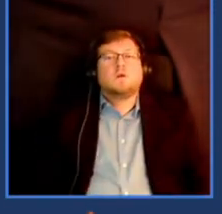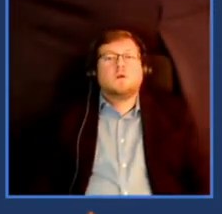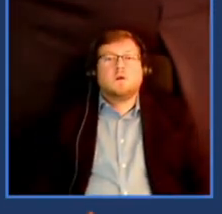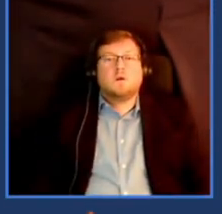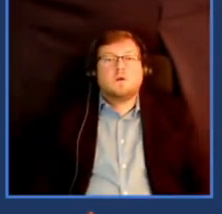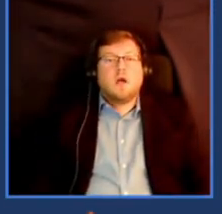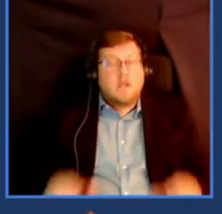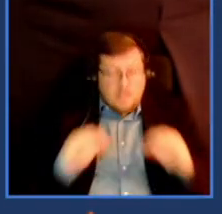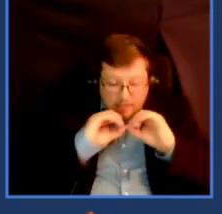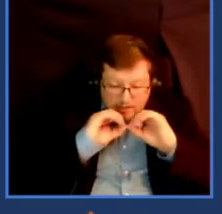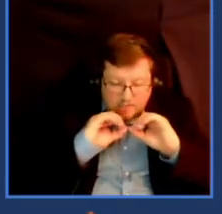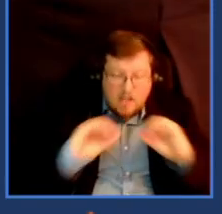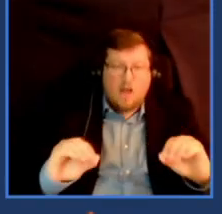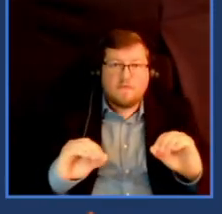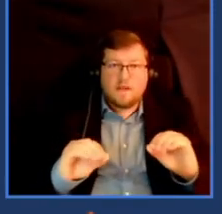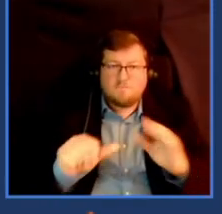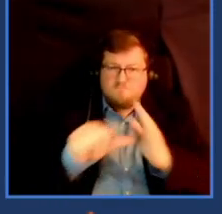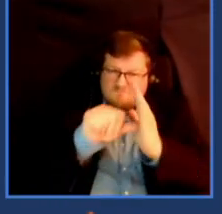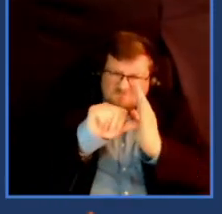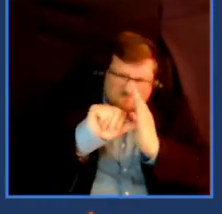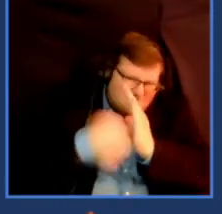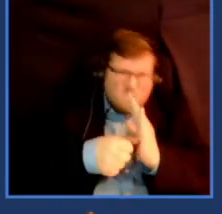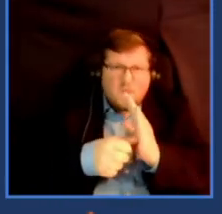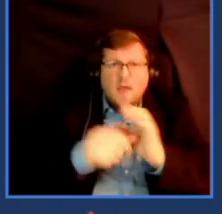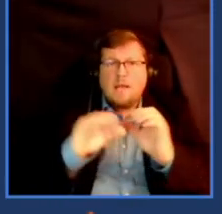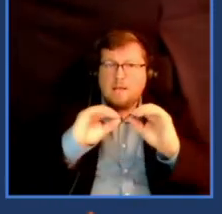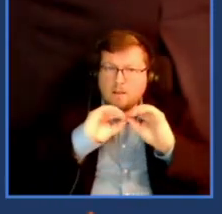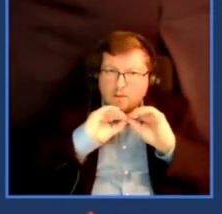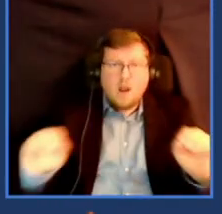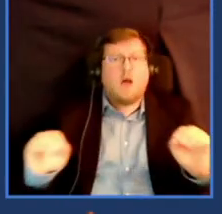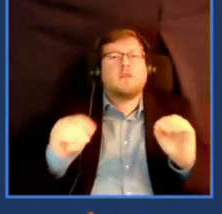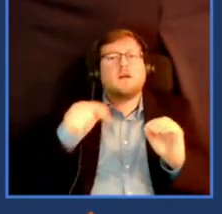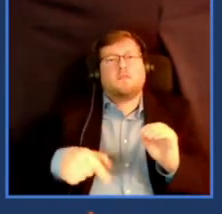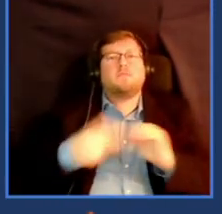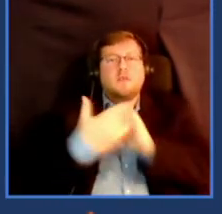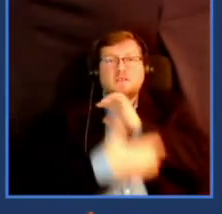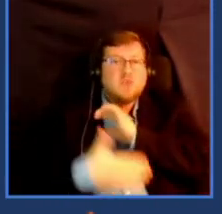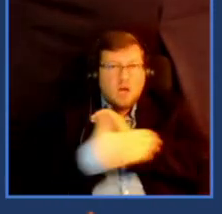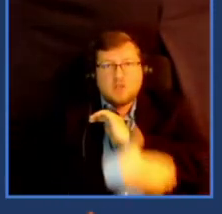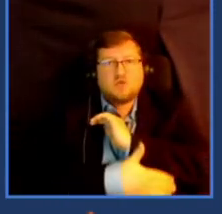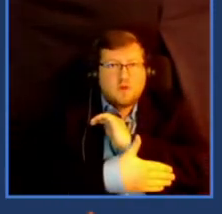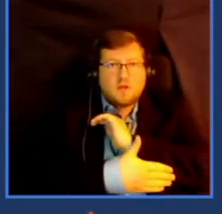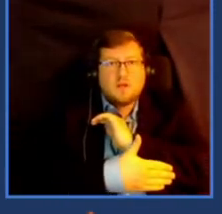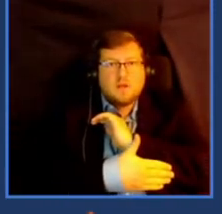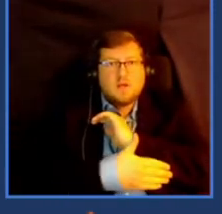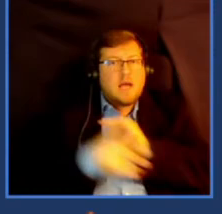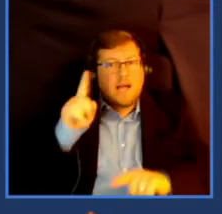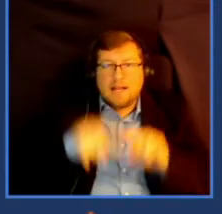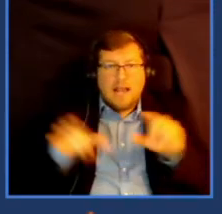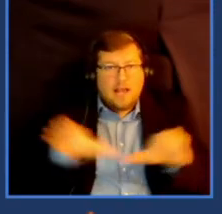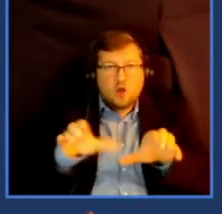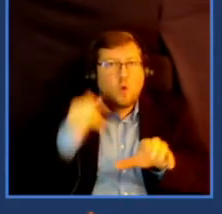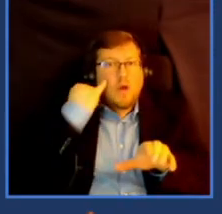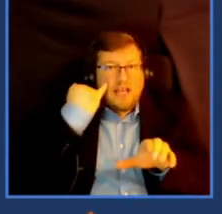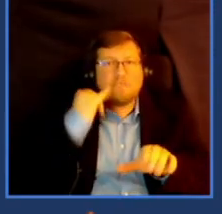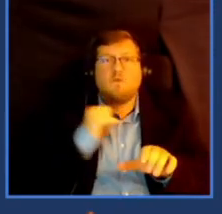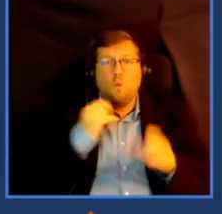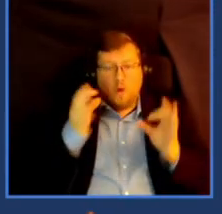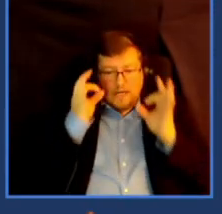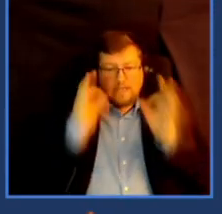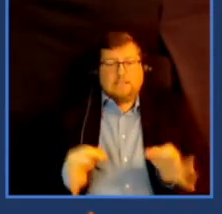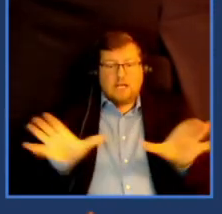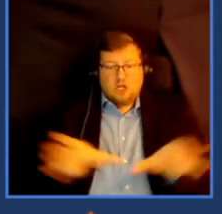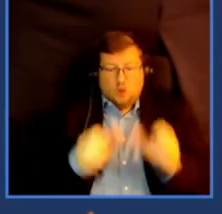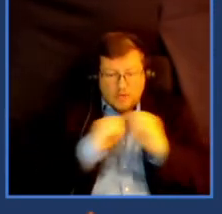again, nothing this country is unable to do when we decide to do it together. We have faced